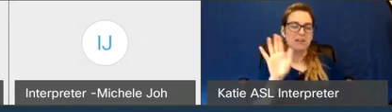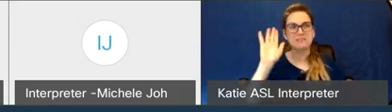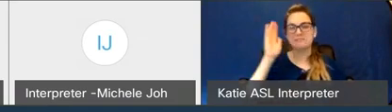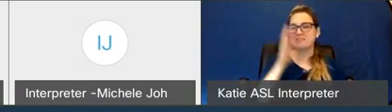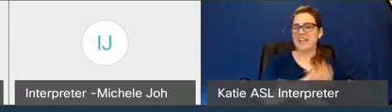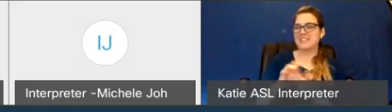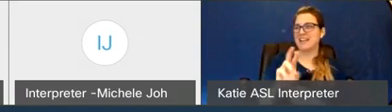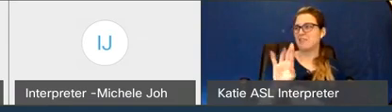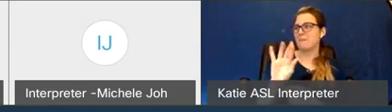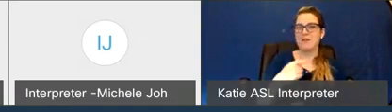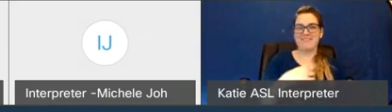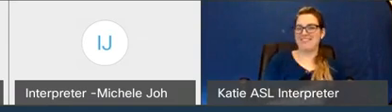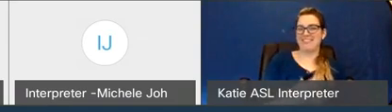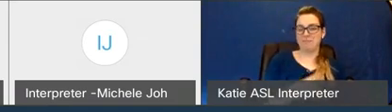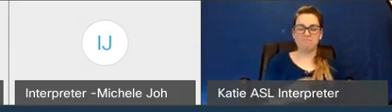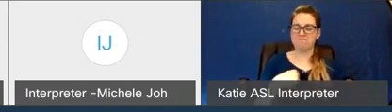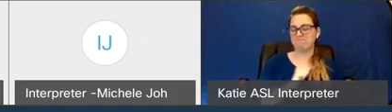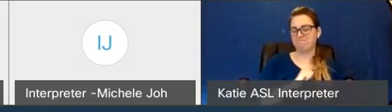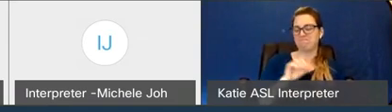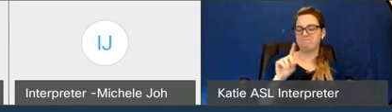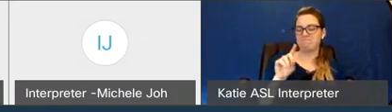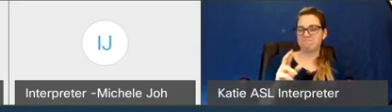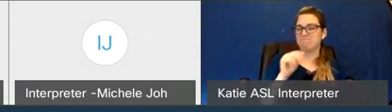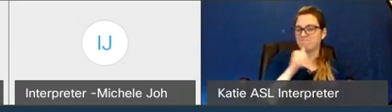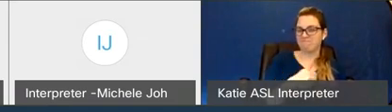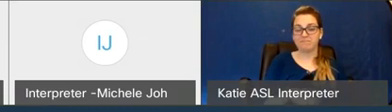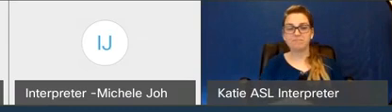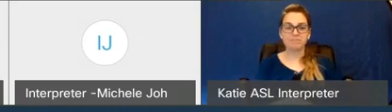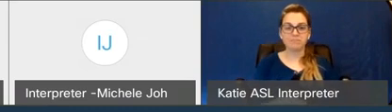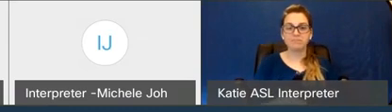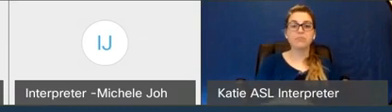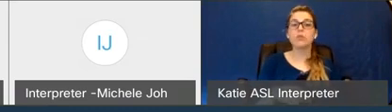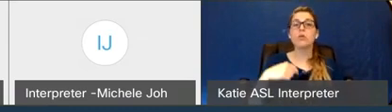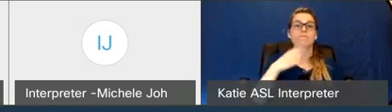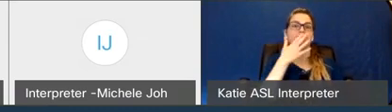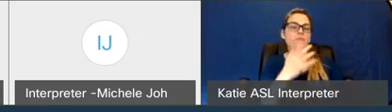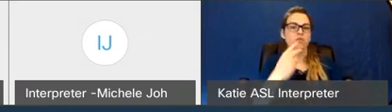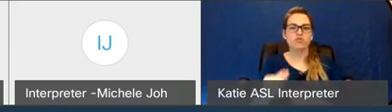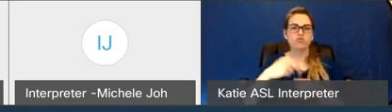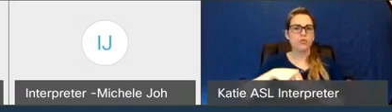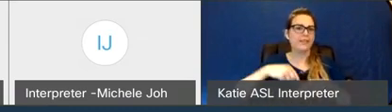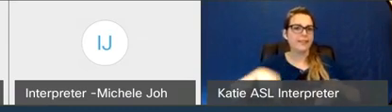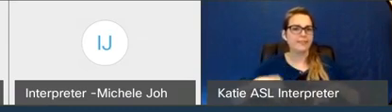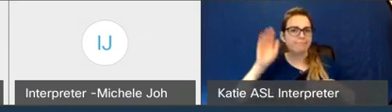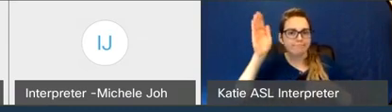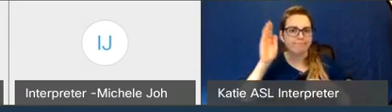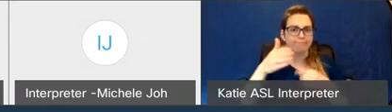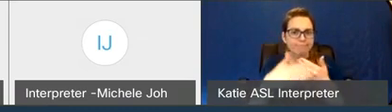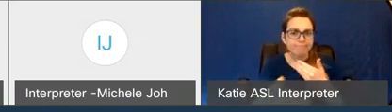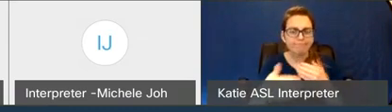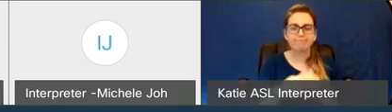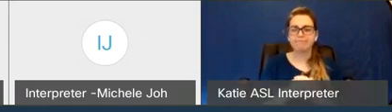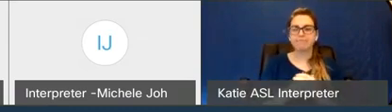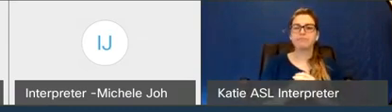virtual learning community, medication-assisted treatment in drug courts, part one, addressing the concerns of court staff about MAT. And